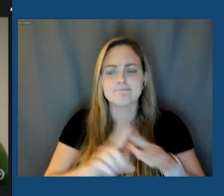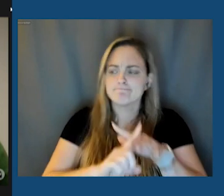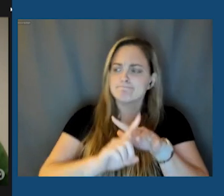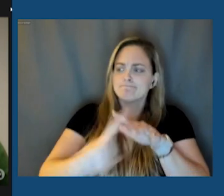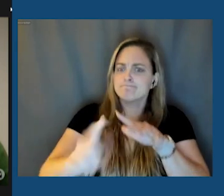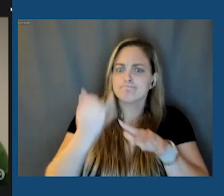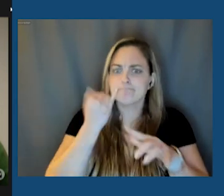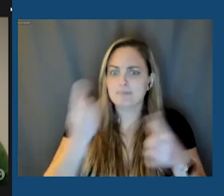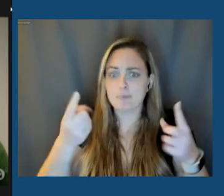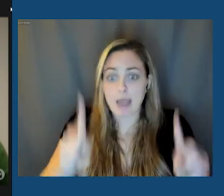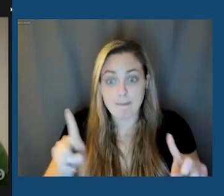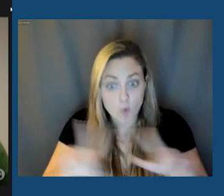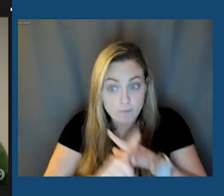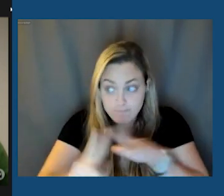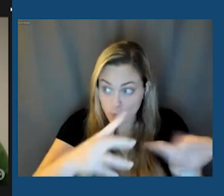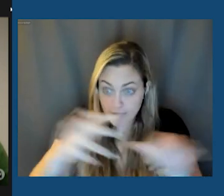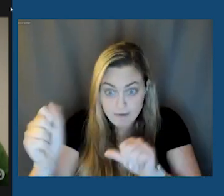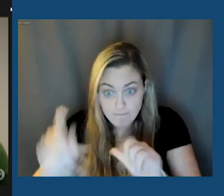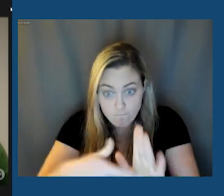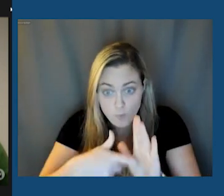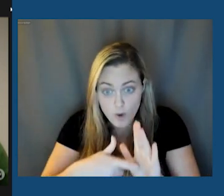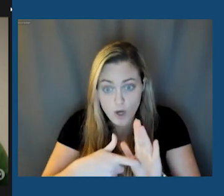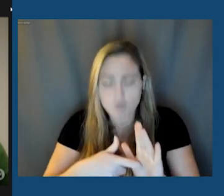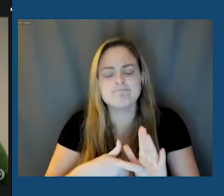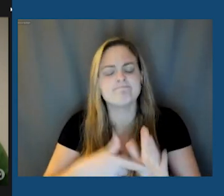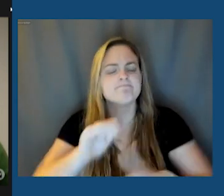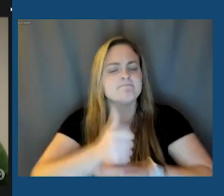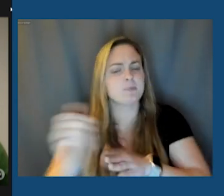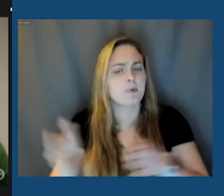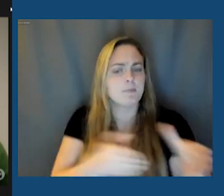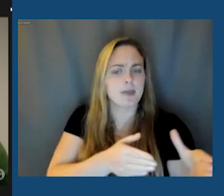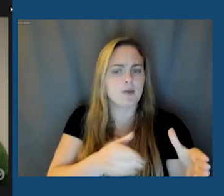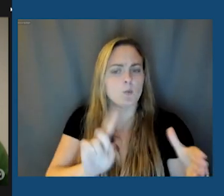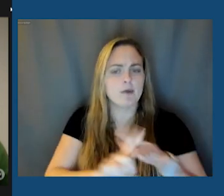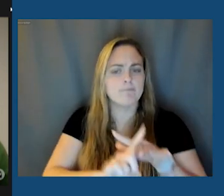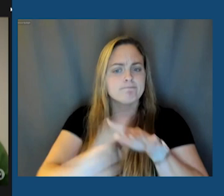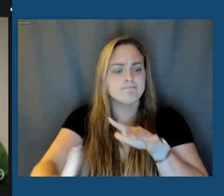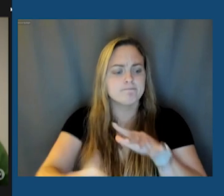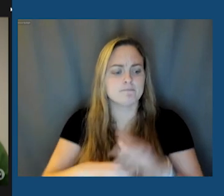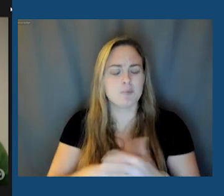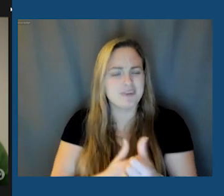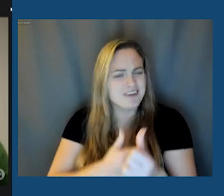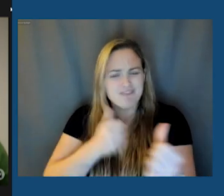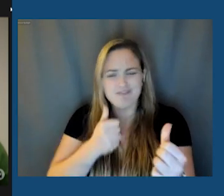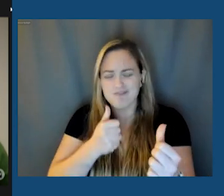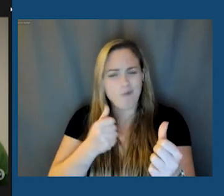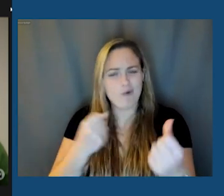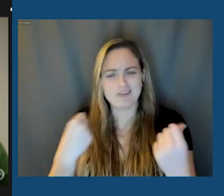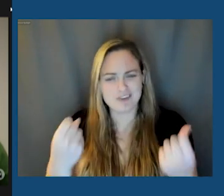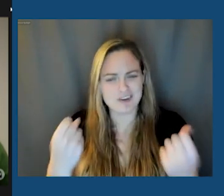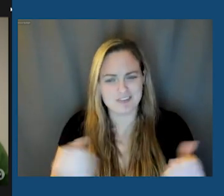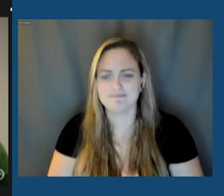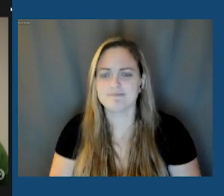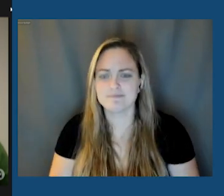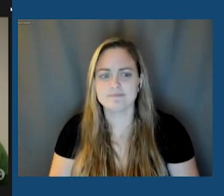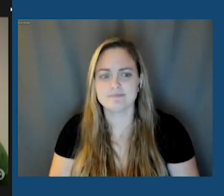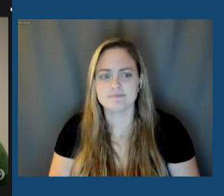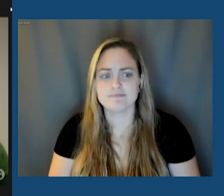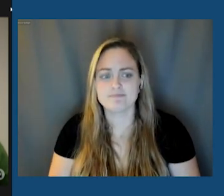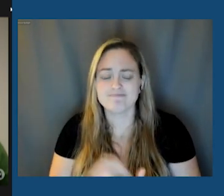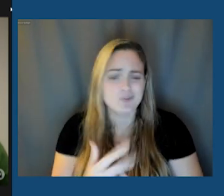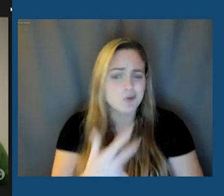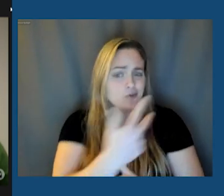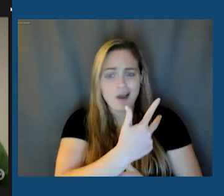event of evacuation. And here's my best advice. Please stay off the roads. As the saying goes, turn around,